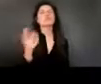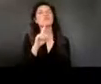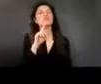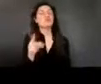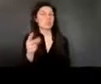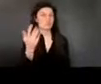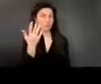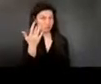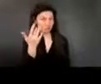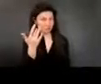this sort of